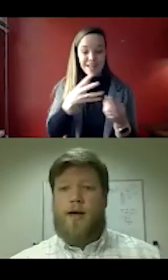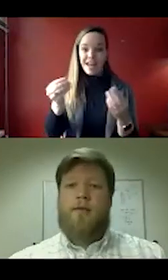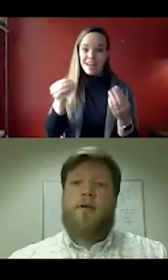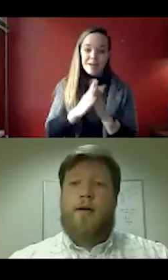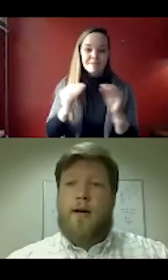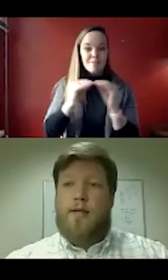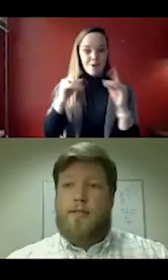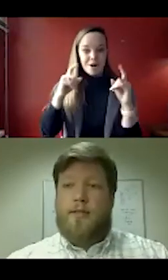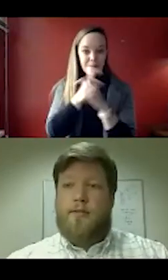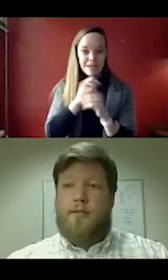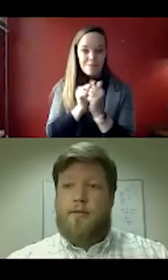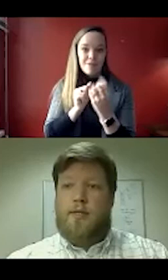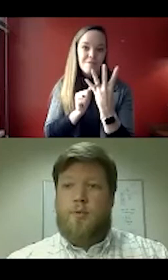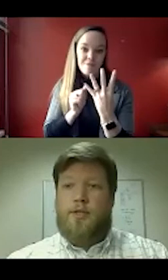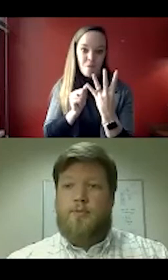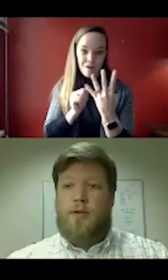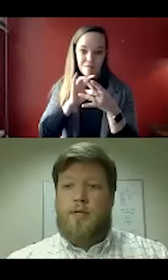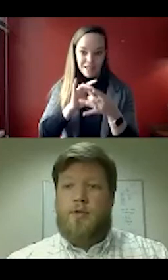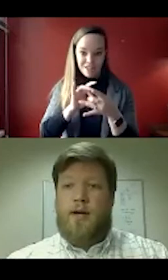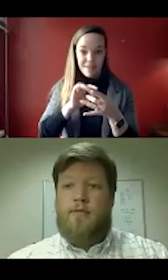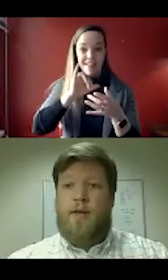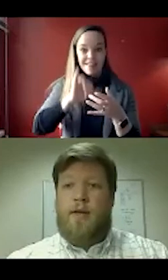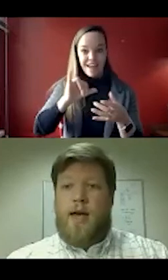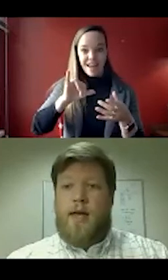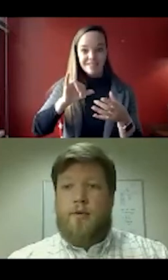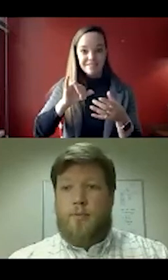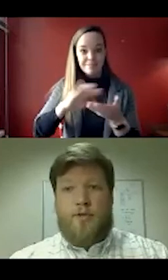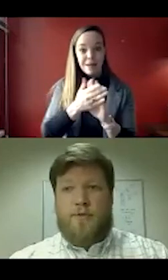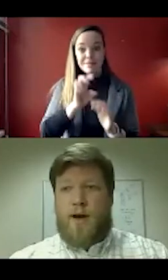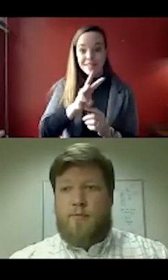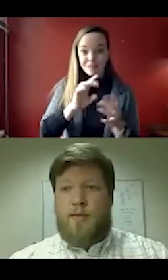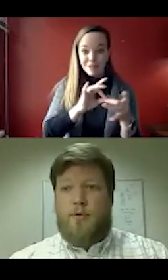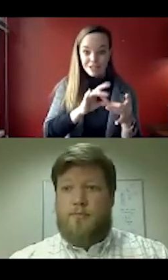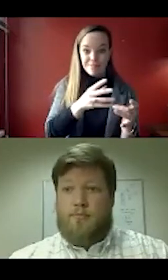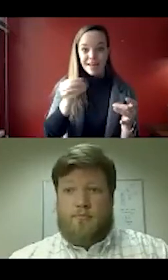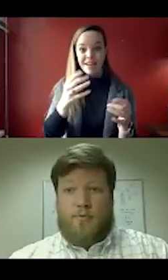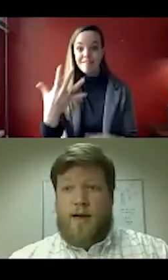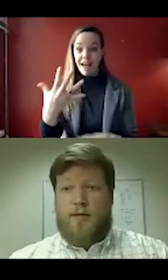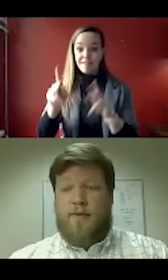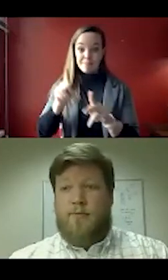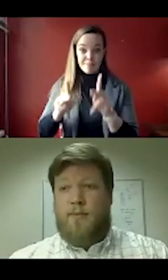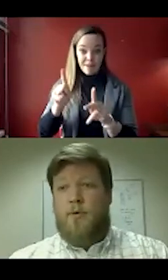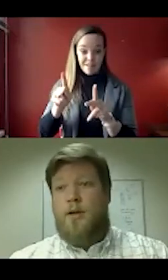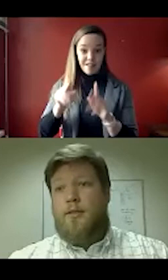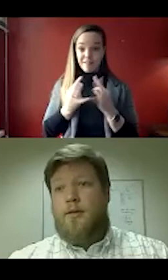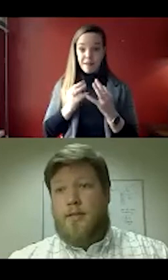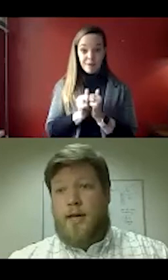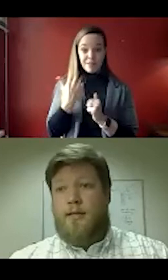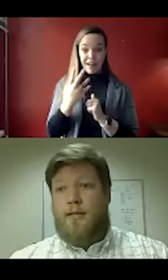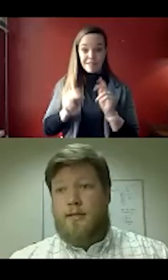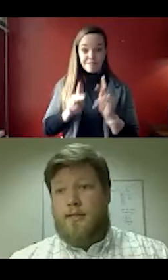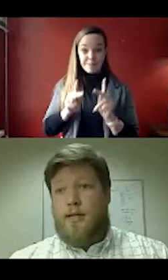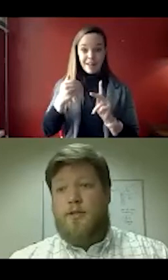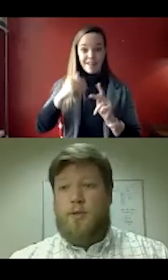where we have six relationships you have to keep track of. And in a group of just 5 people, a family of 5 people, there are